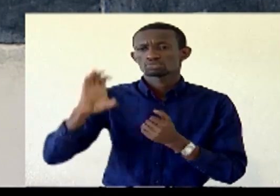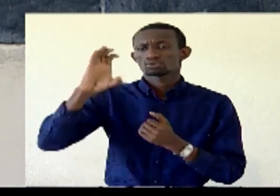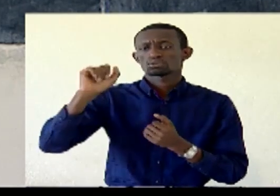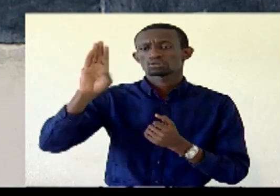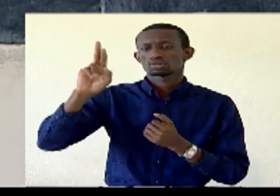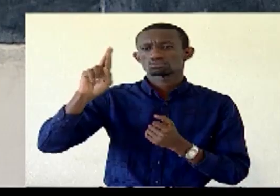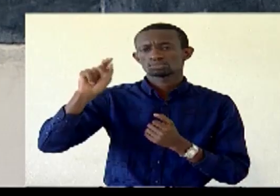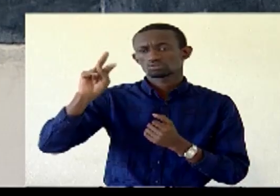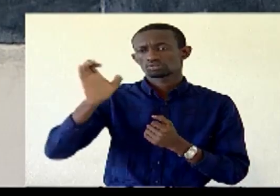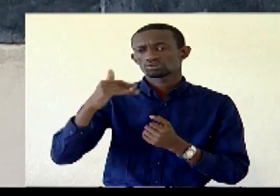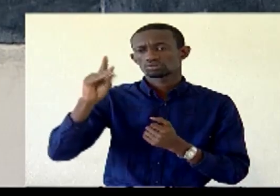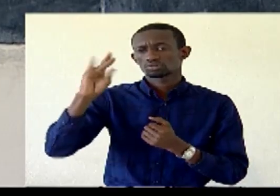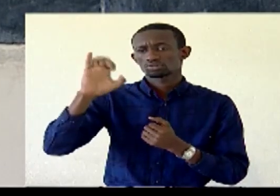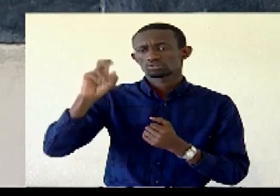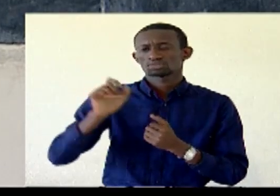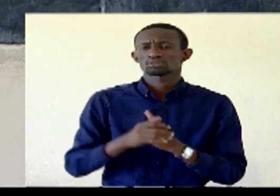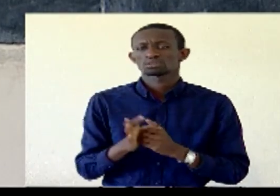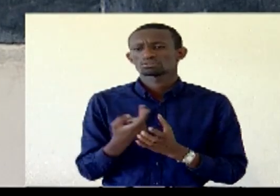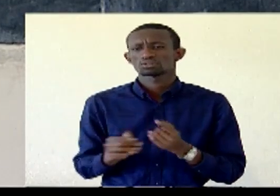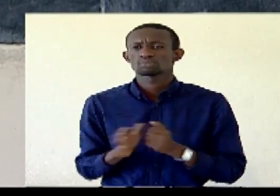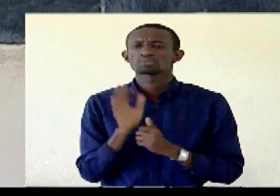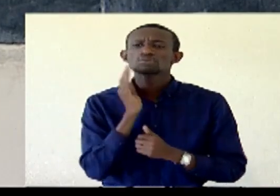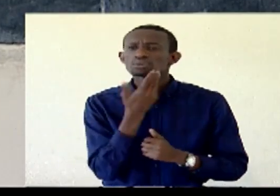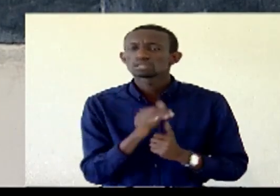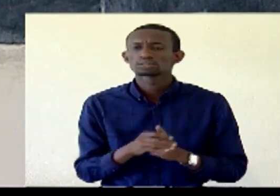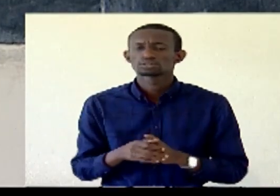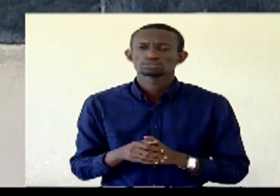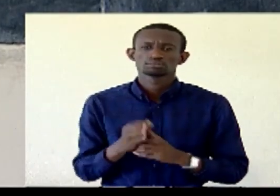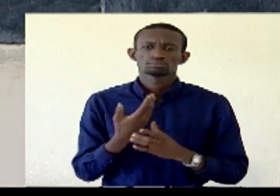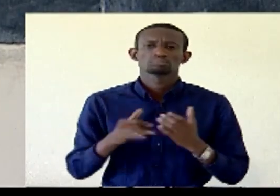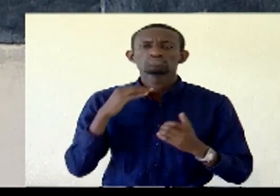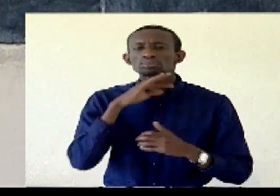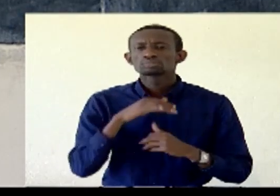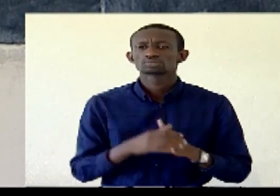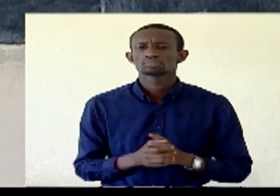even excess water in form of vapor. We talked about